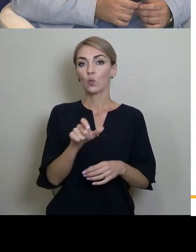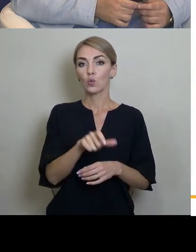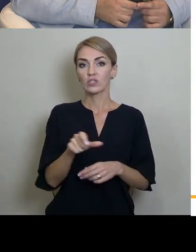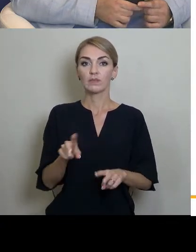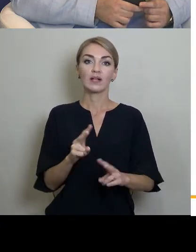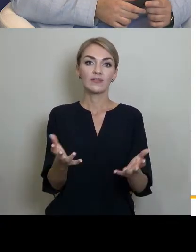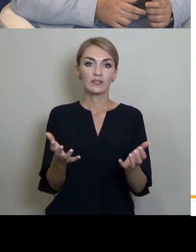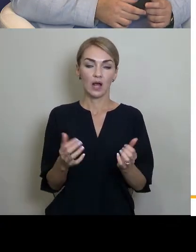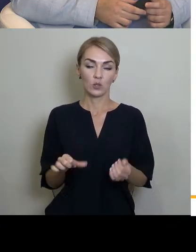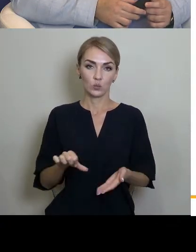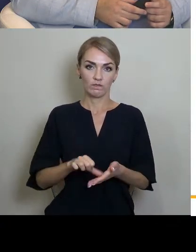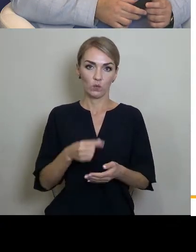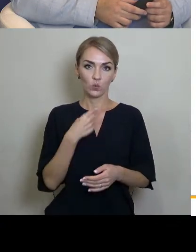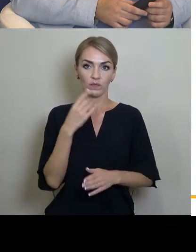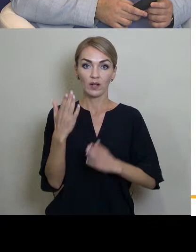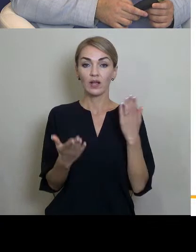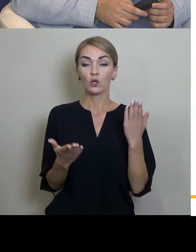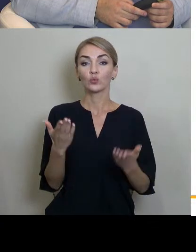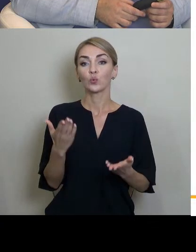votes out of those who